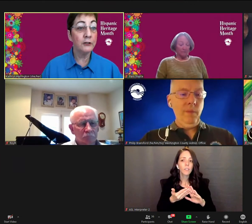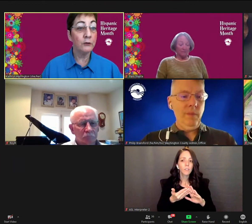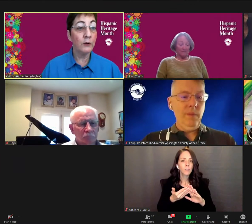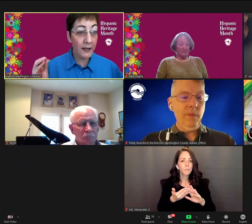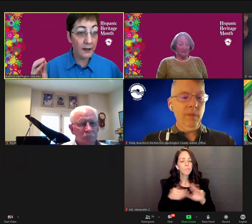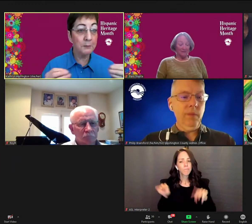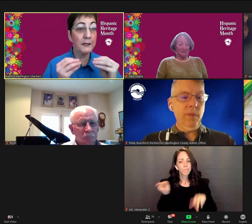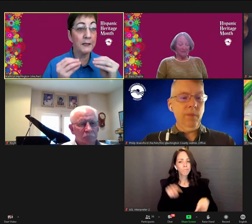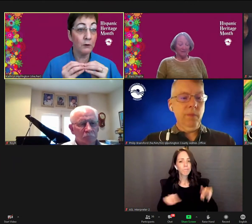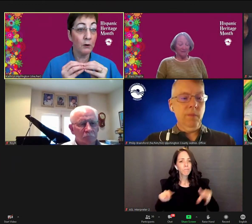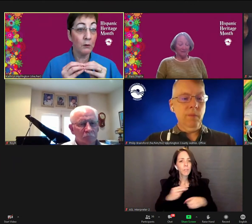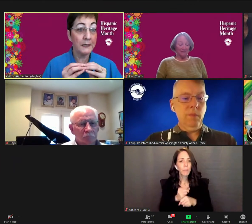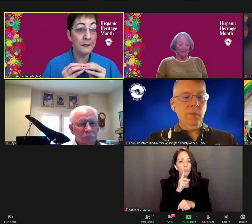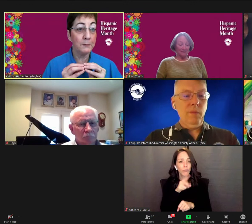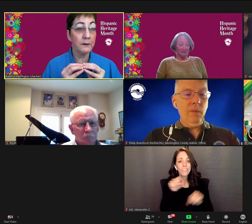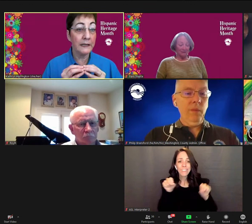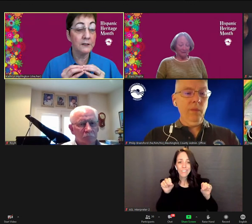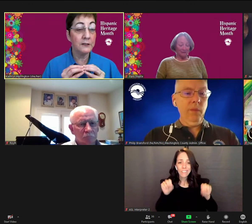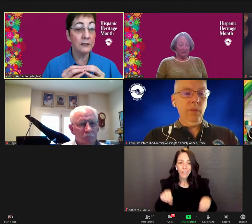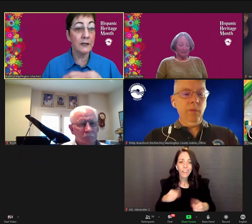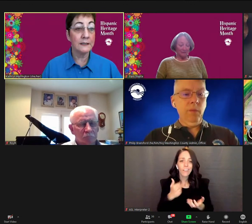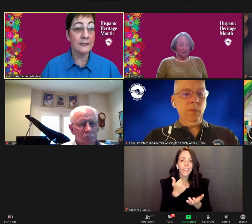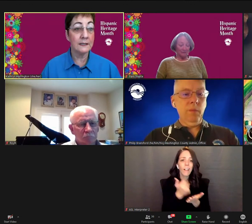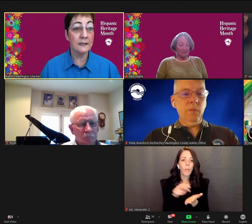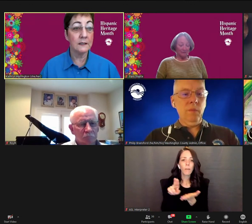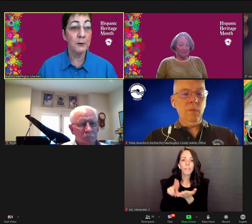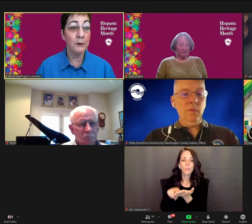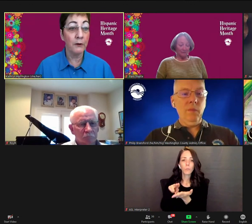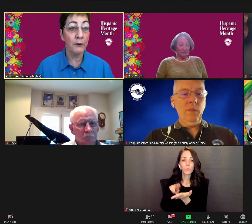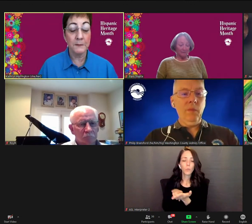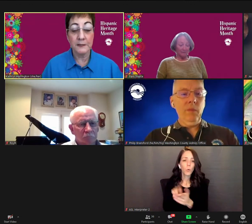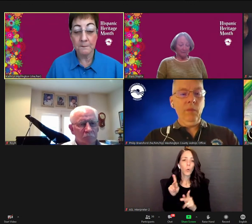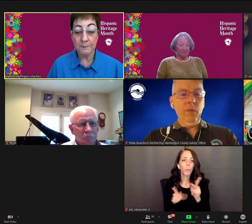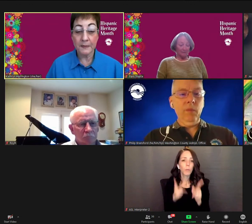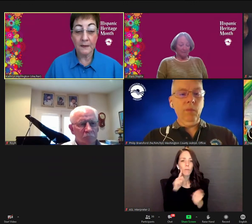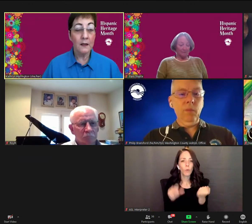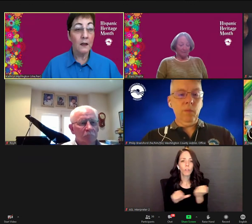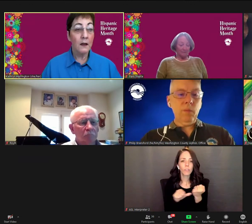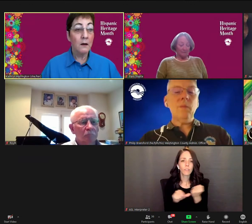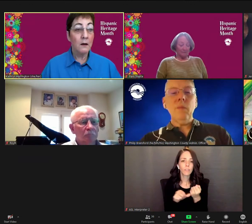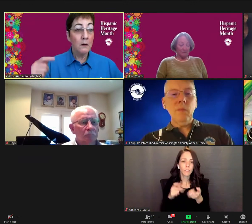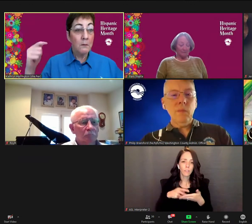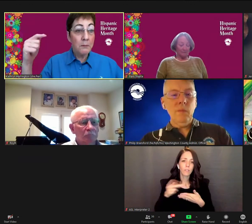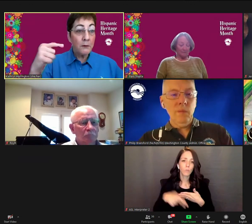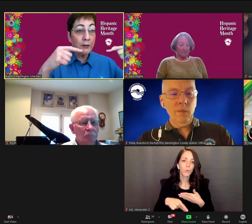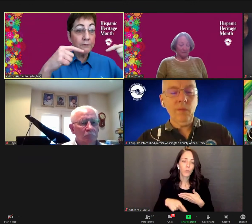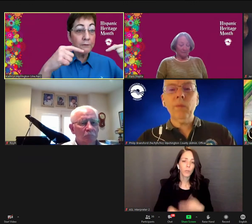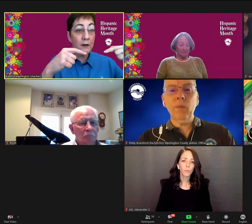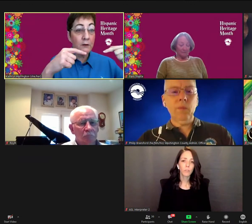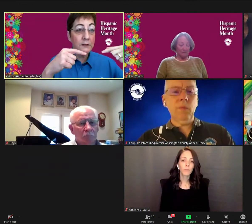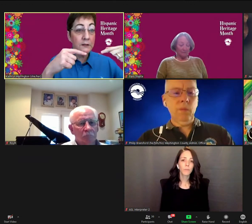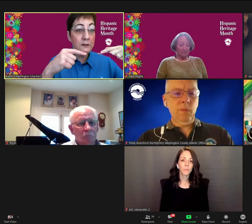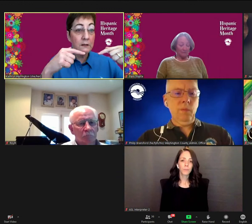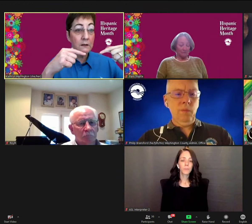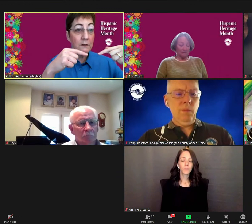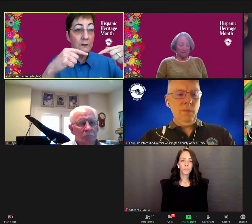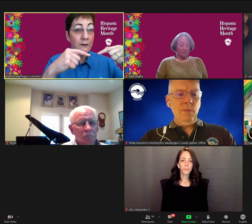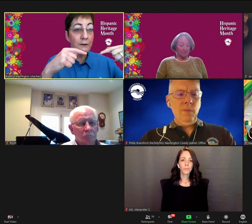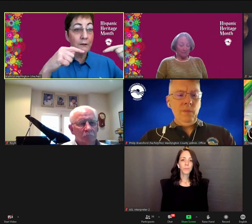able to help enroll people into assistance programs. Both of